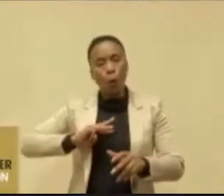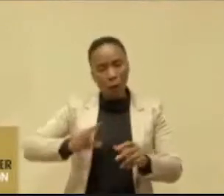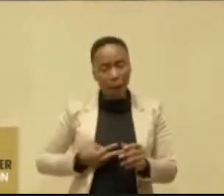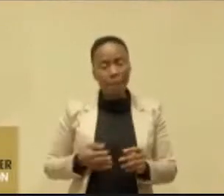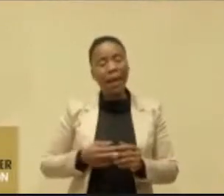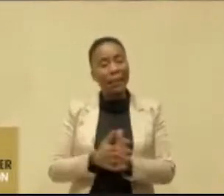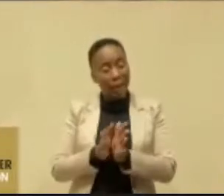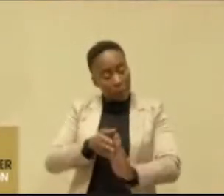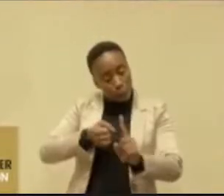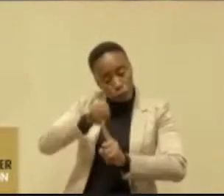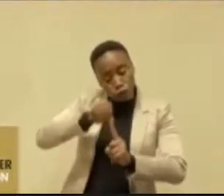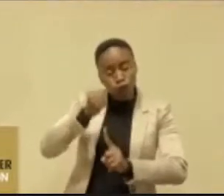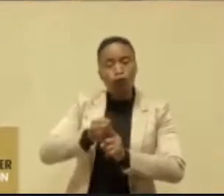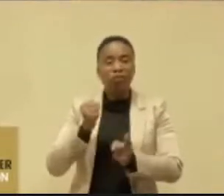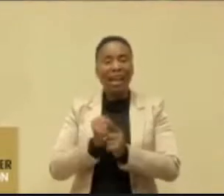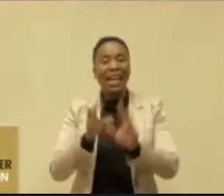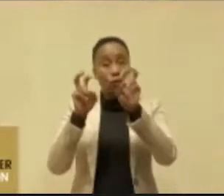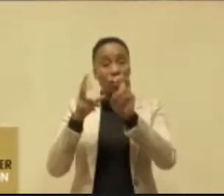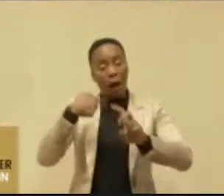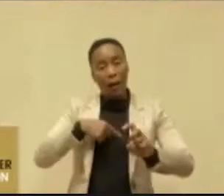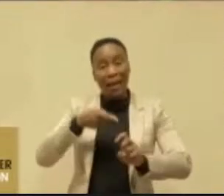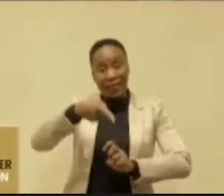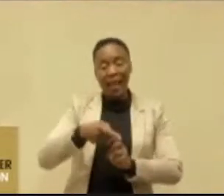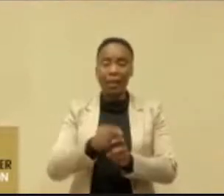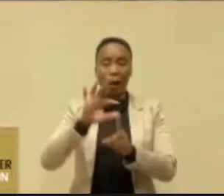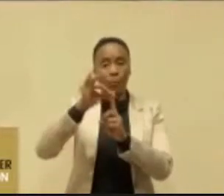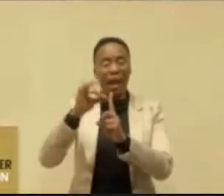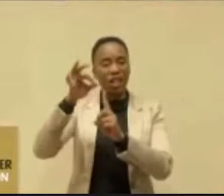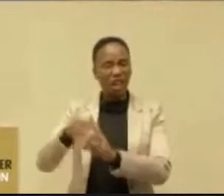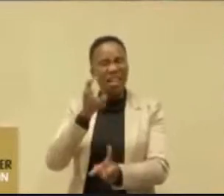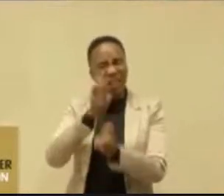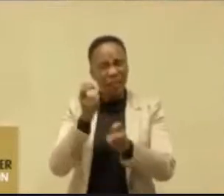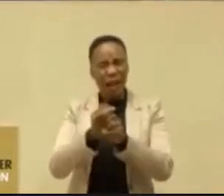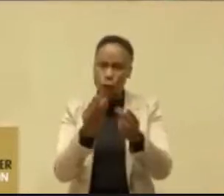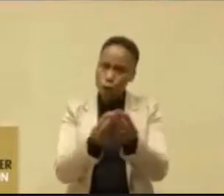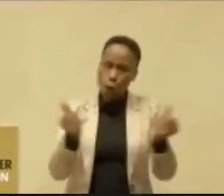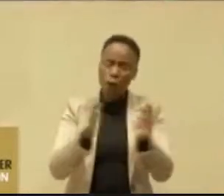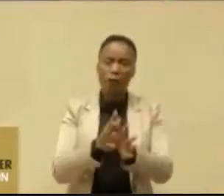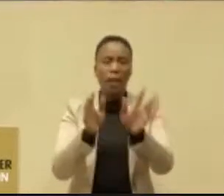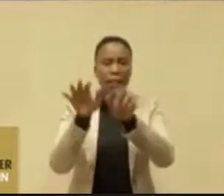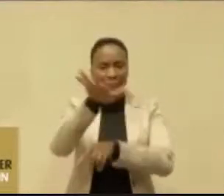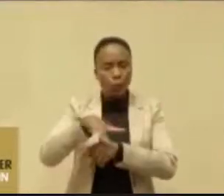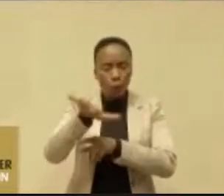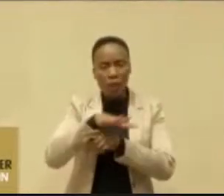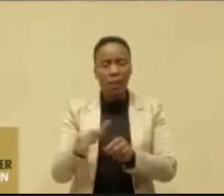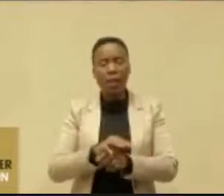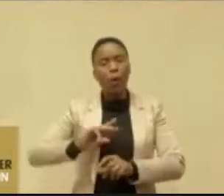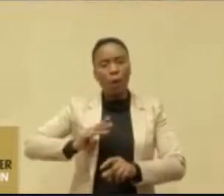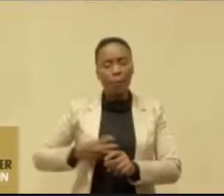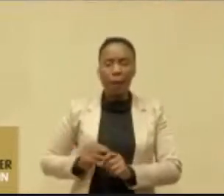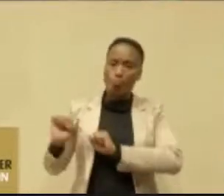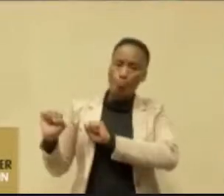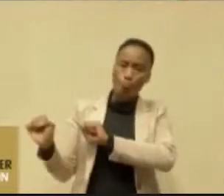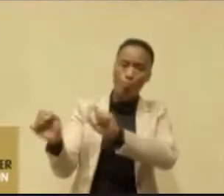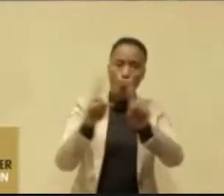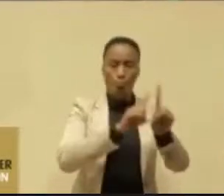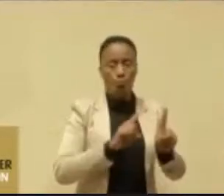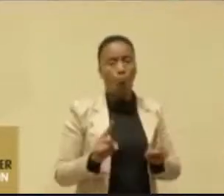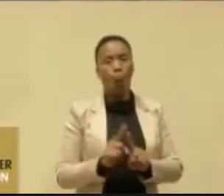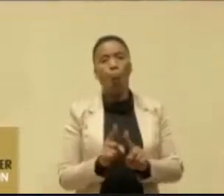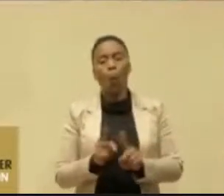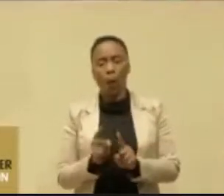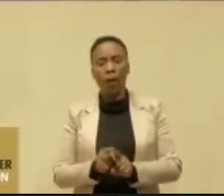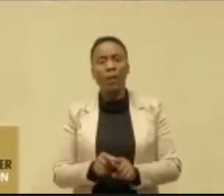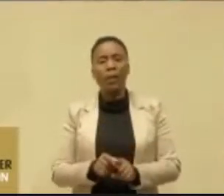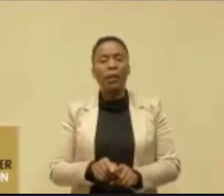issues because it's very difficult to solve situations especially good constraints since i wanna when you have to meet with the right